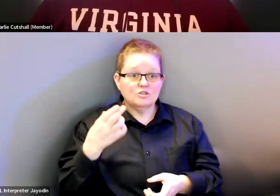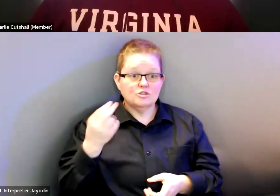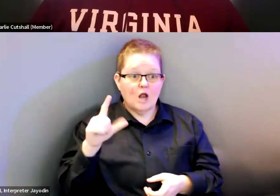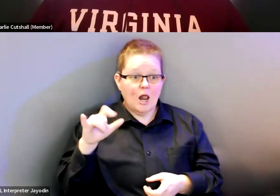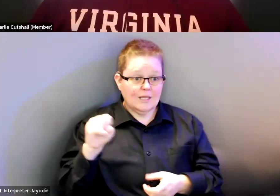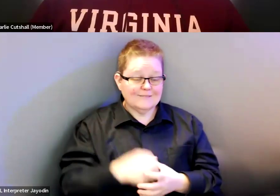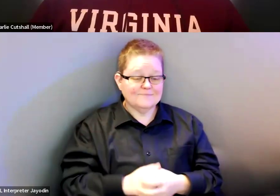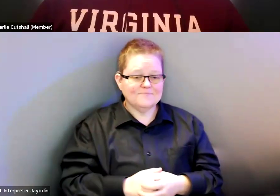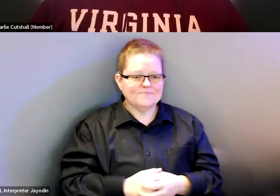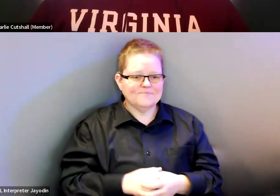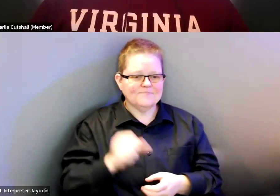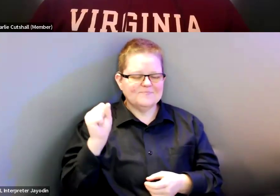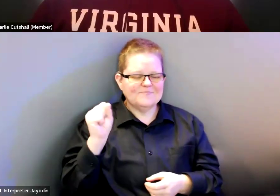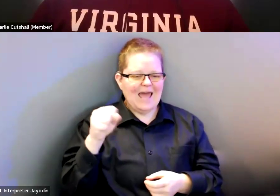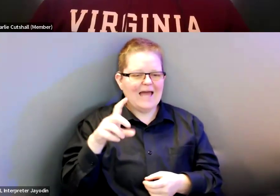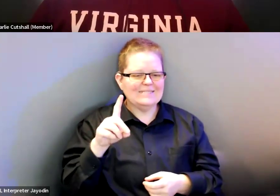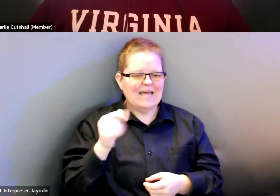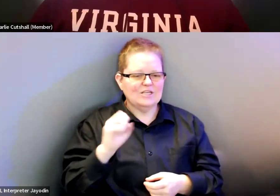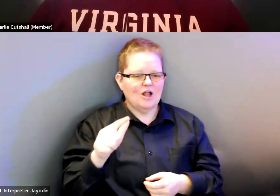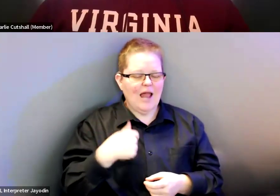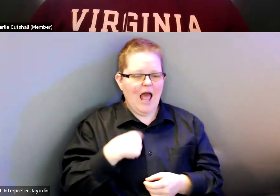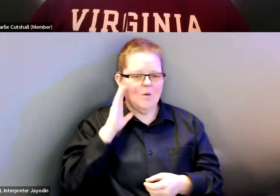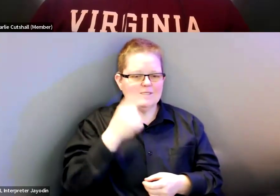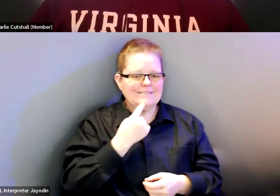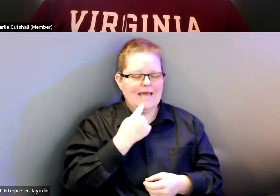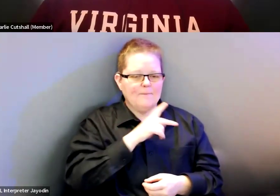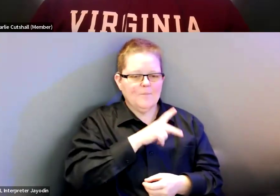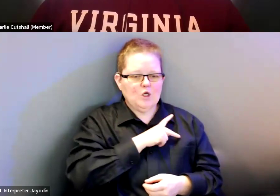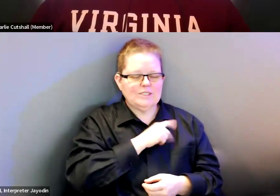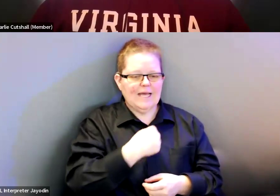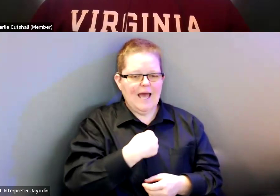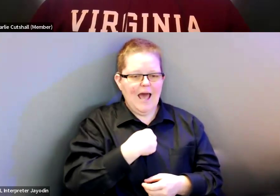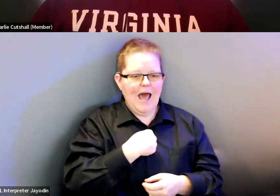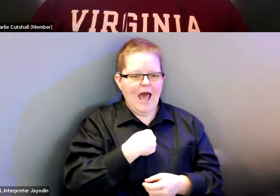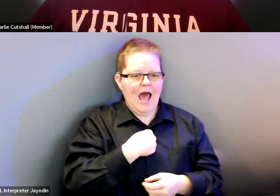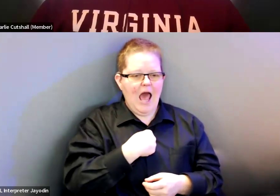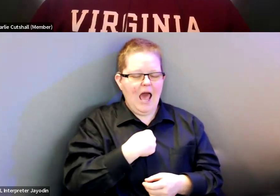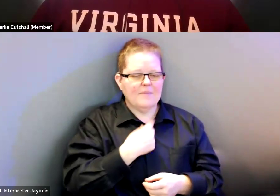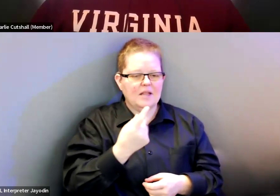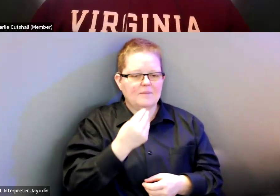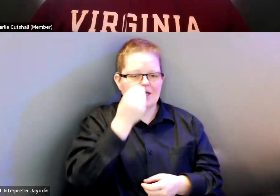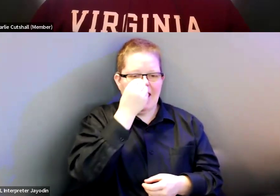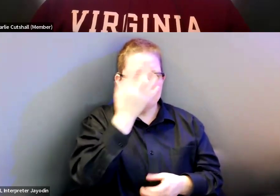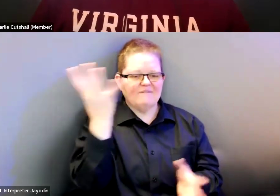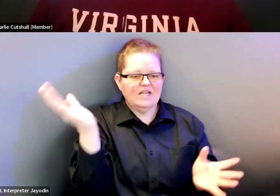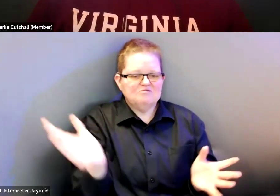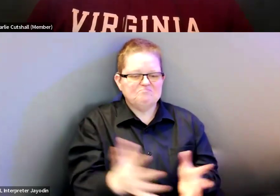Yeah, Daniel, I will say that I personally am somewhat ambivalent on whether this